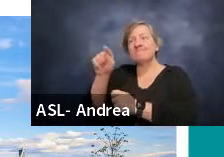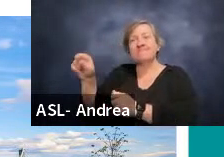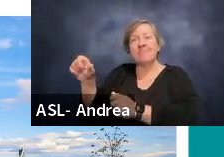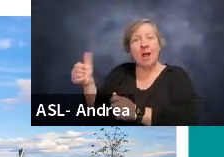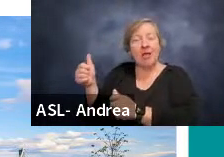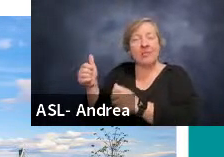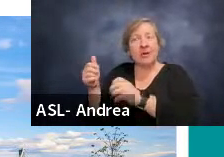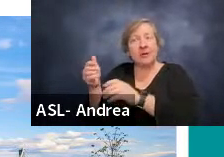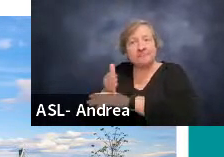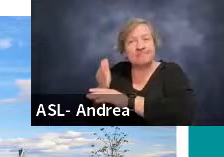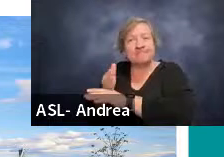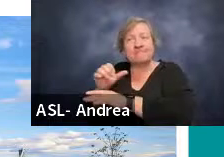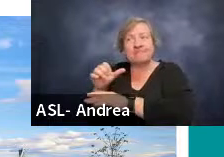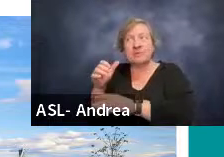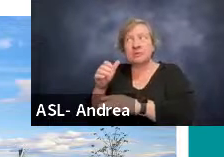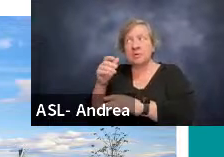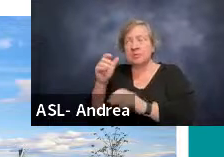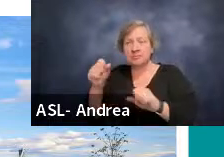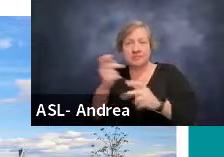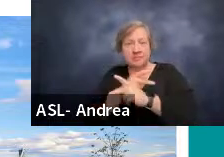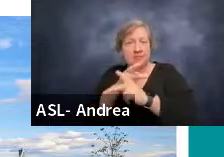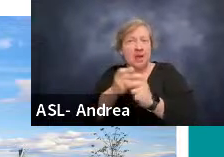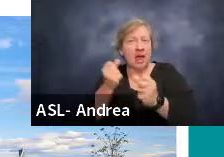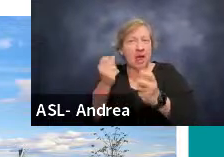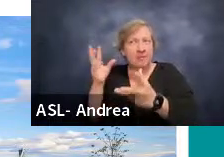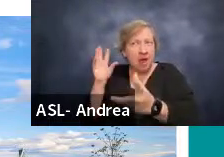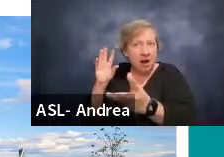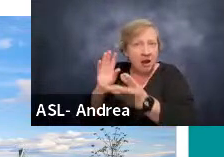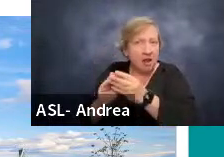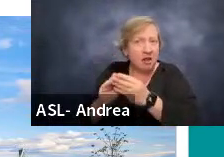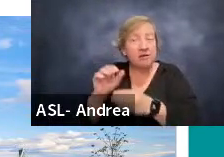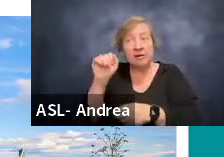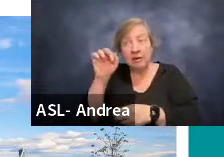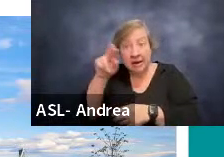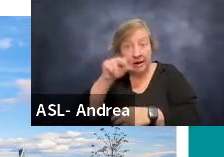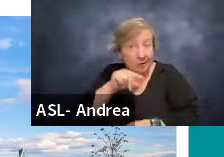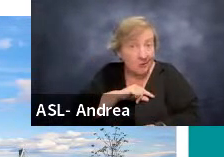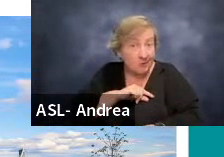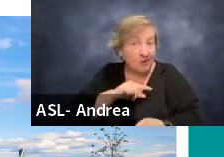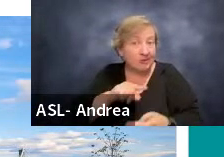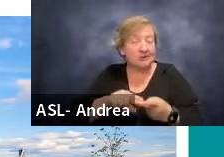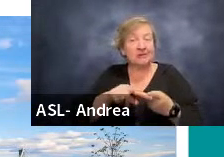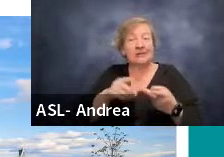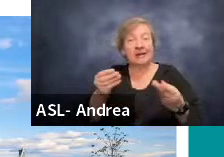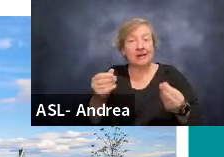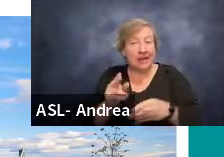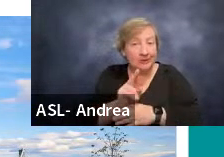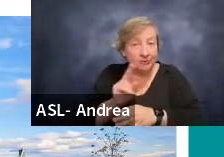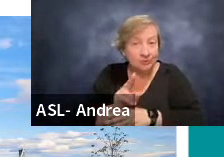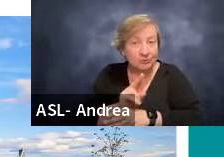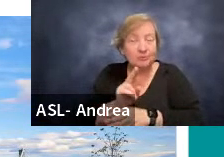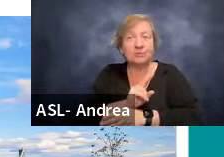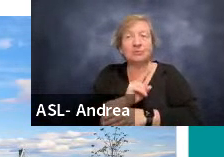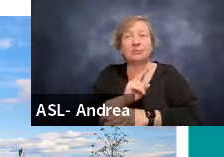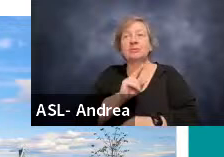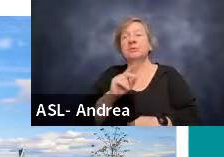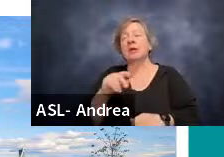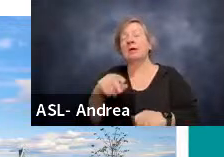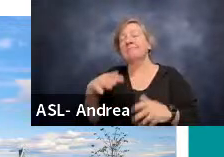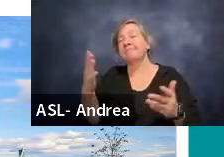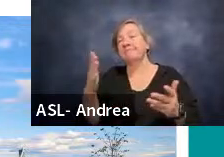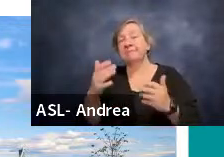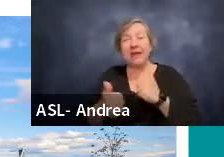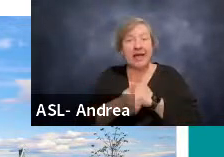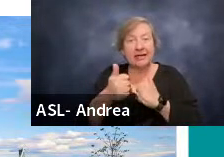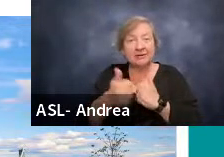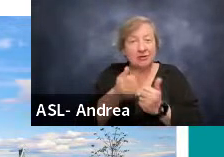what is the cumulative effects on air quality, on land use, on